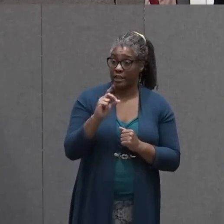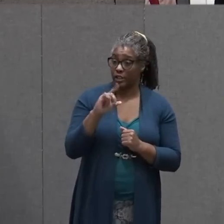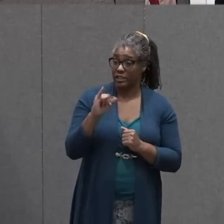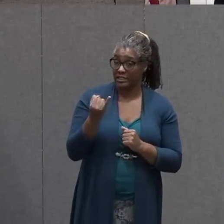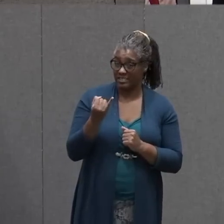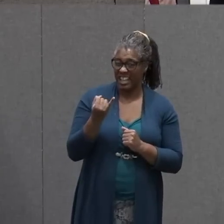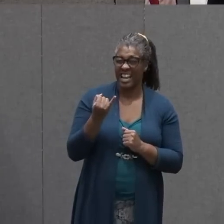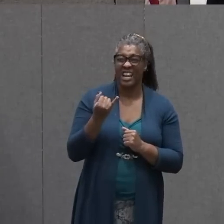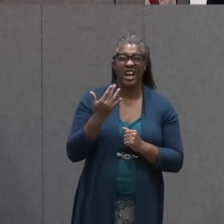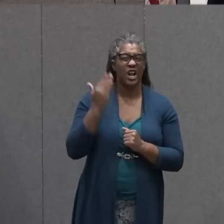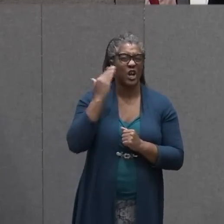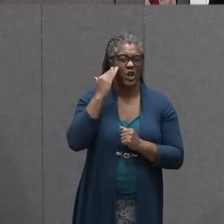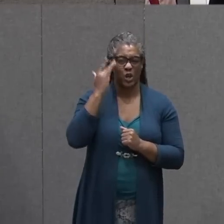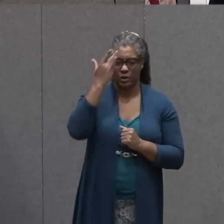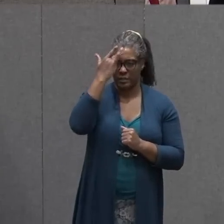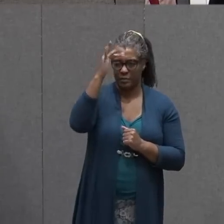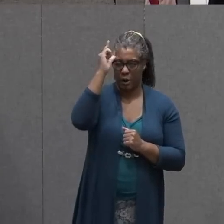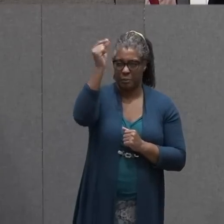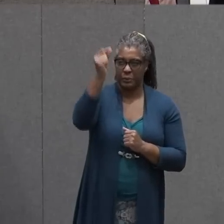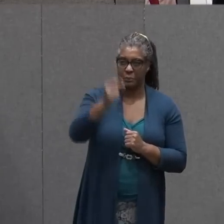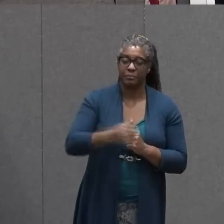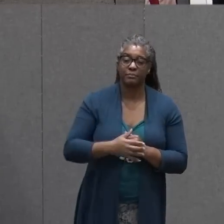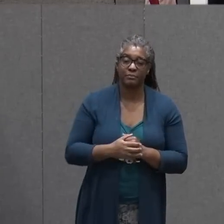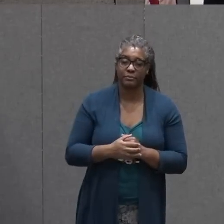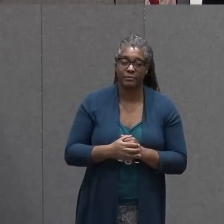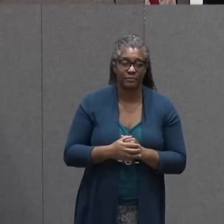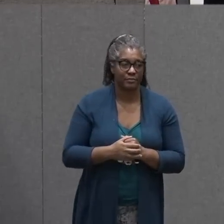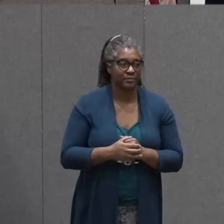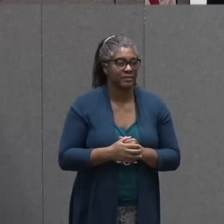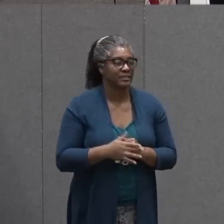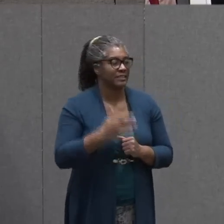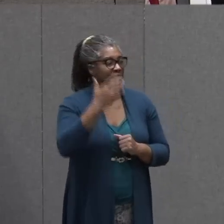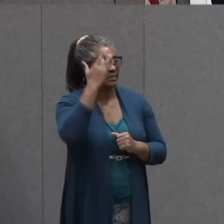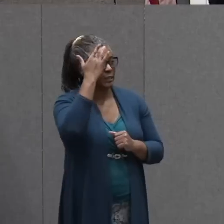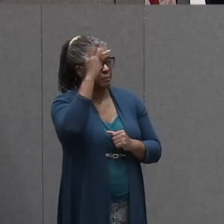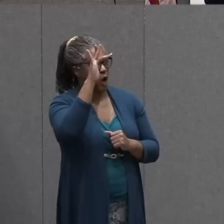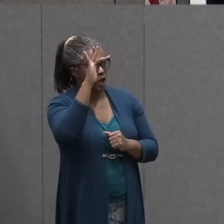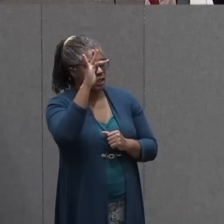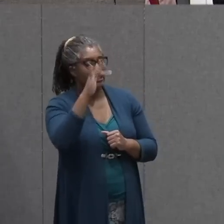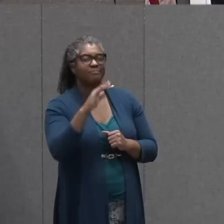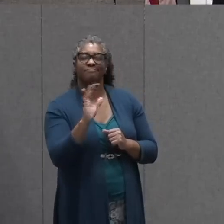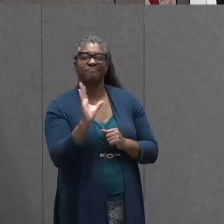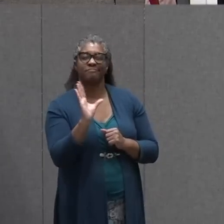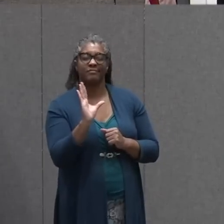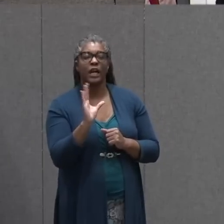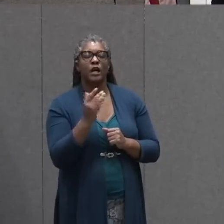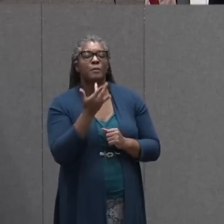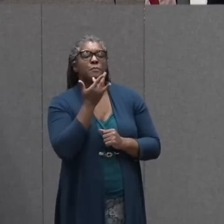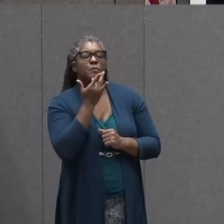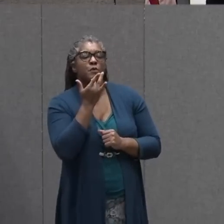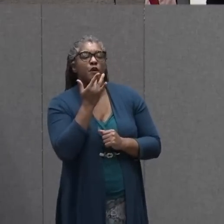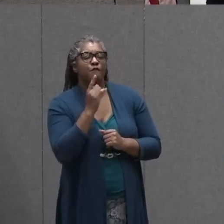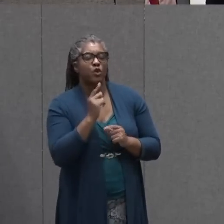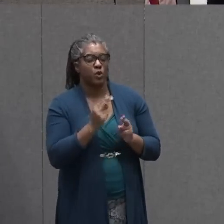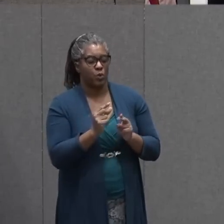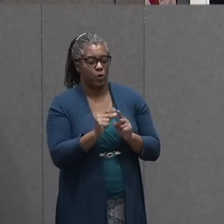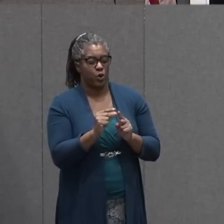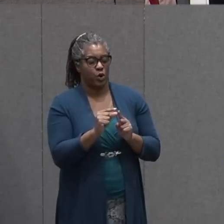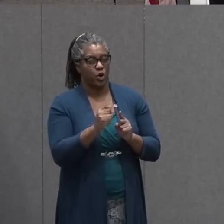brilliant. She is. I She's love her, very yeah. smart. She's smart. I like brilliant, though, because it reminds me of like a light bulb. Yes. So